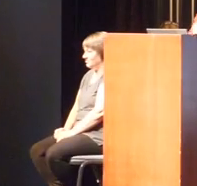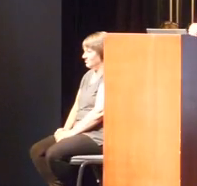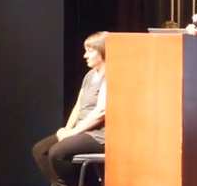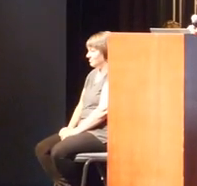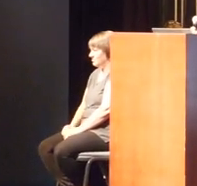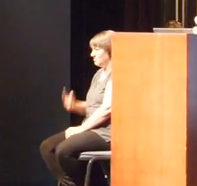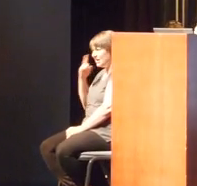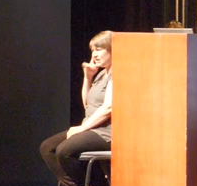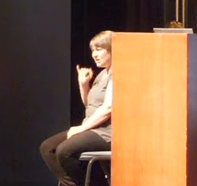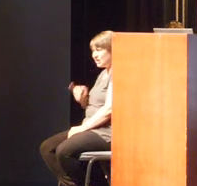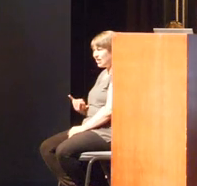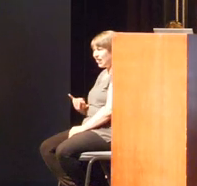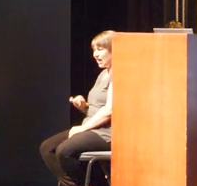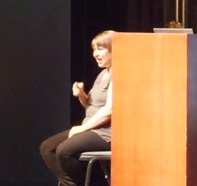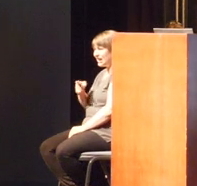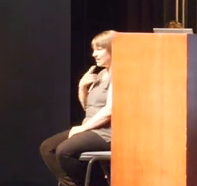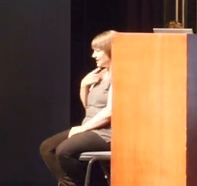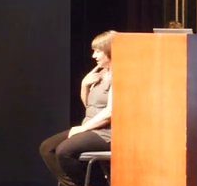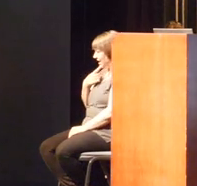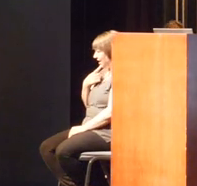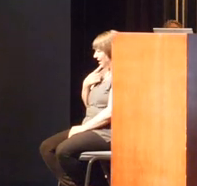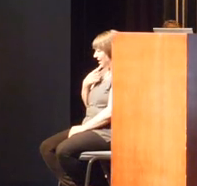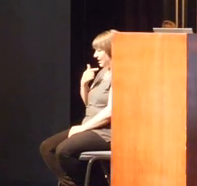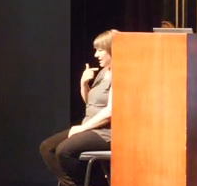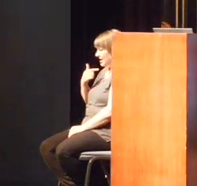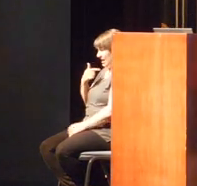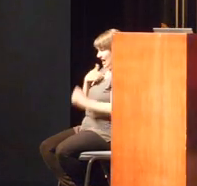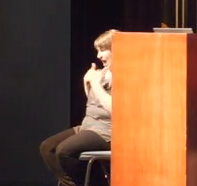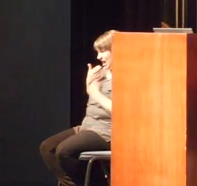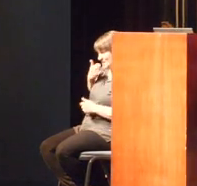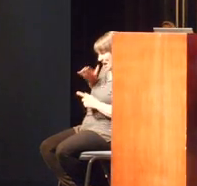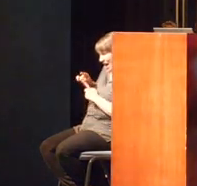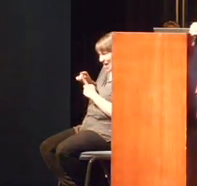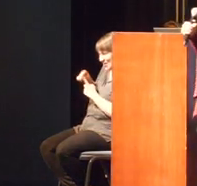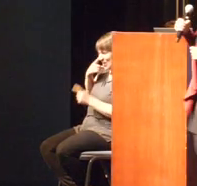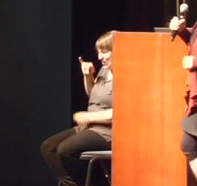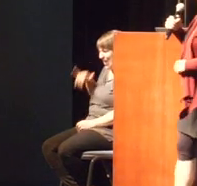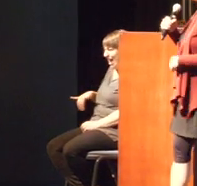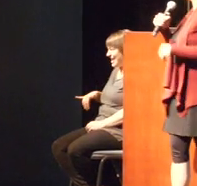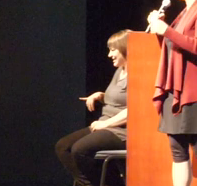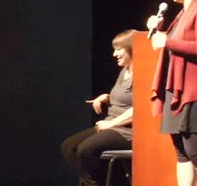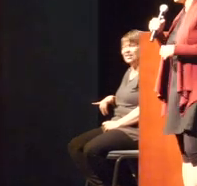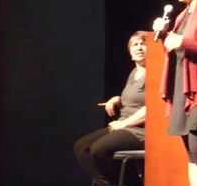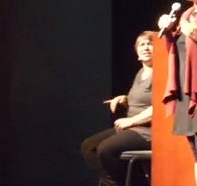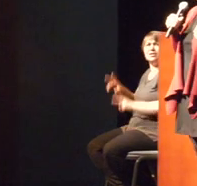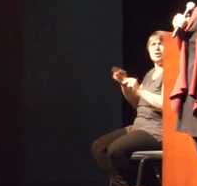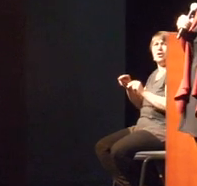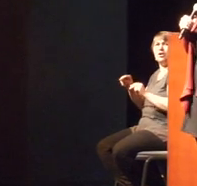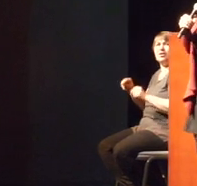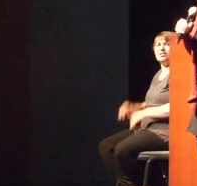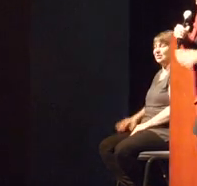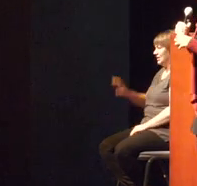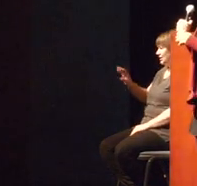It sounded like he was suggesting, Dr. Curtis was suggesting that I had a bad word for it. Yeah, I call it courage. Allie